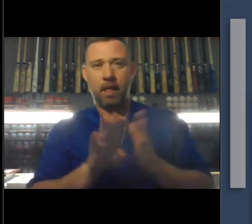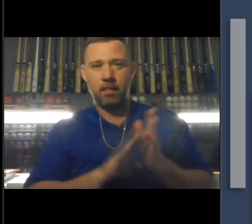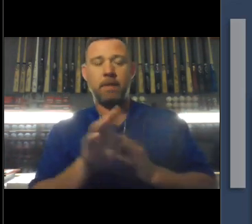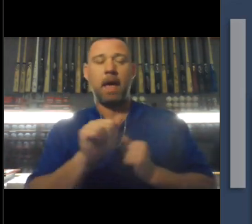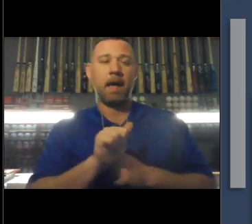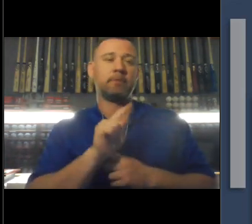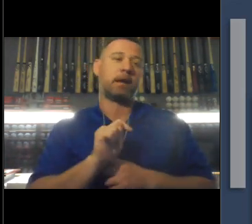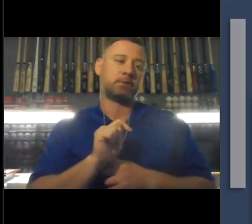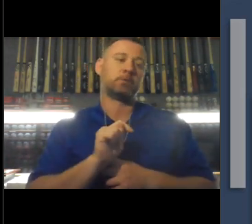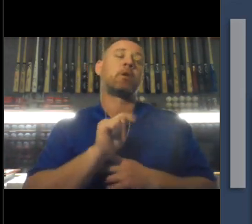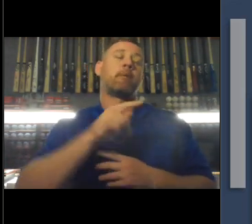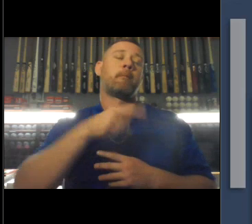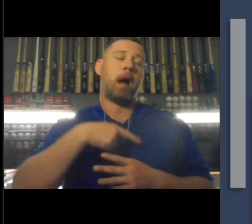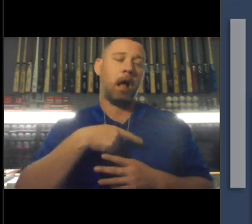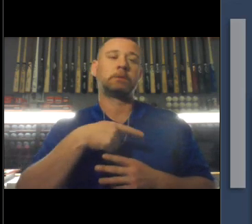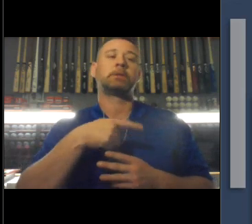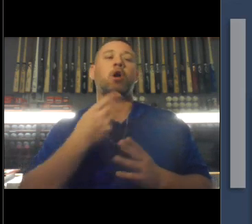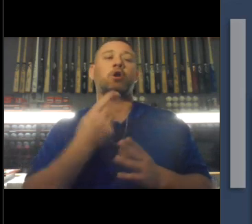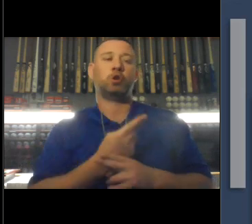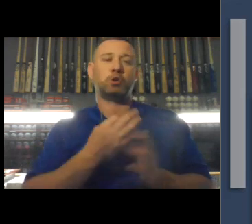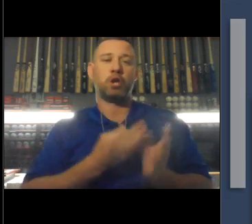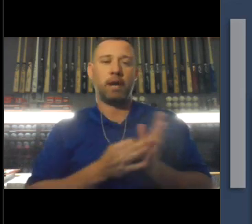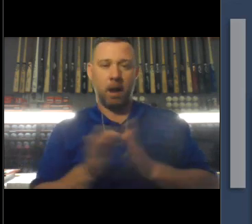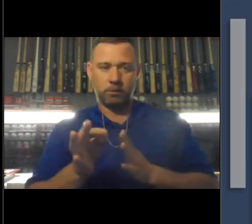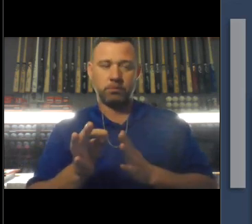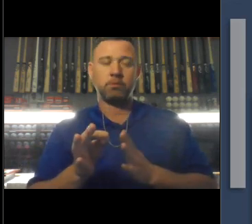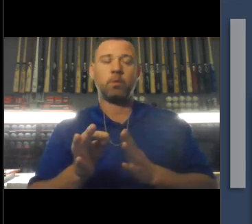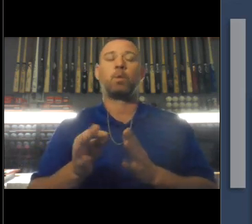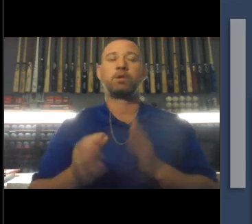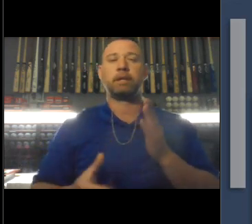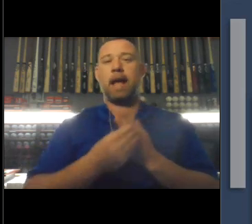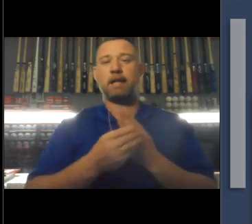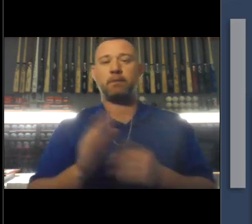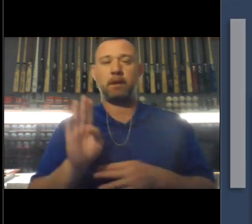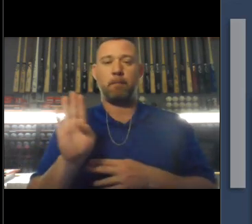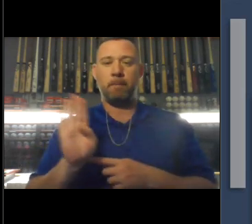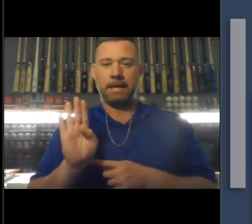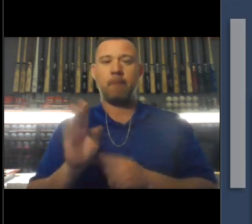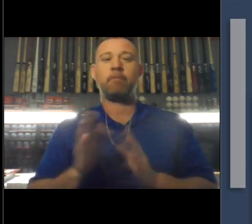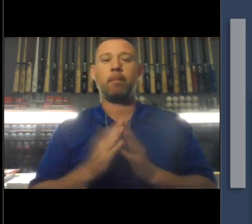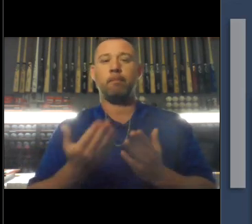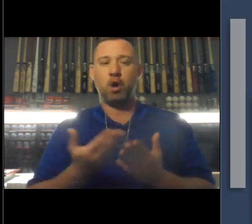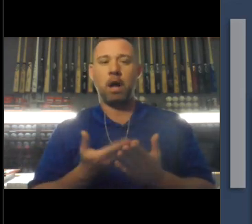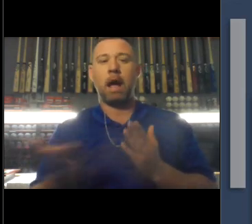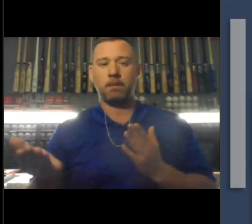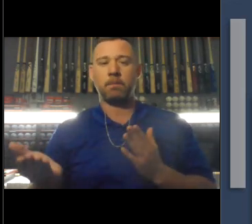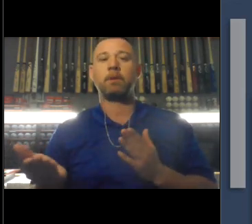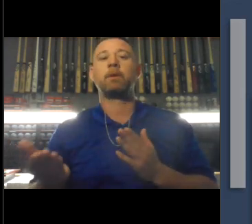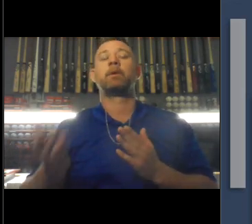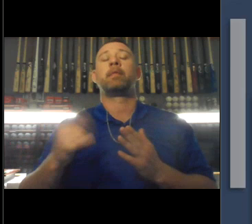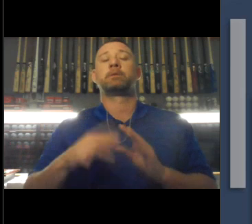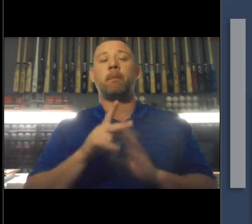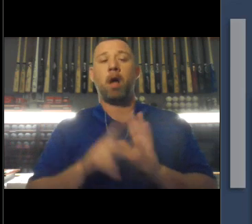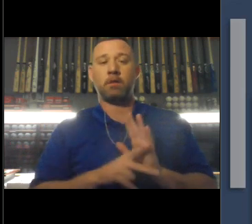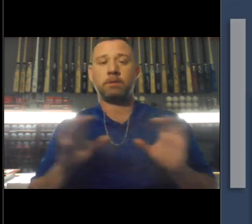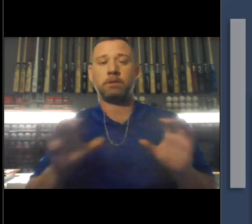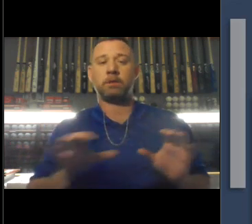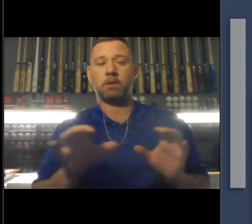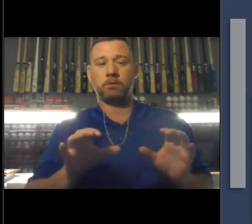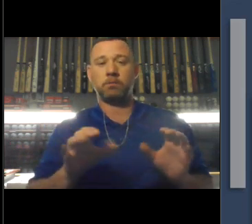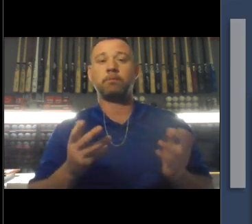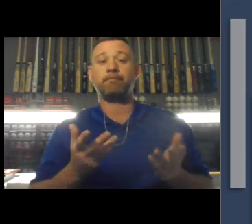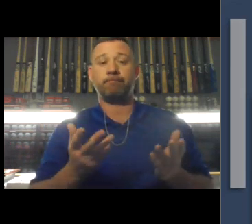Transportation Program policy on user counts, which is attachment B of the book item. This policy does the following.